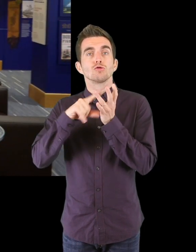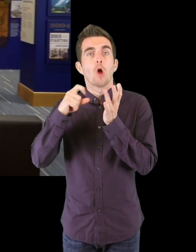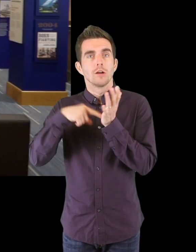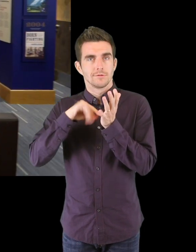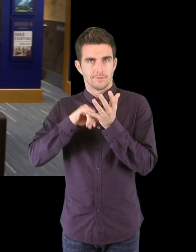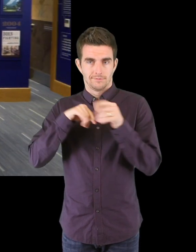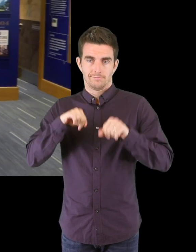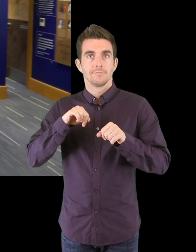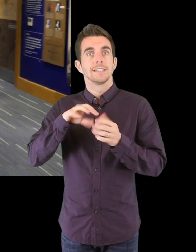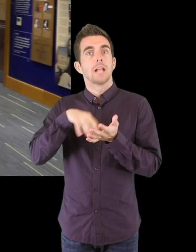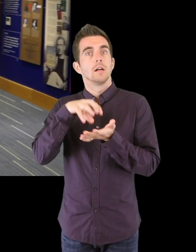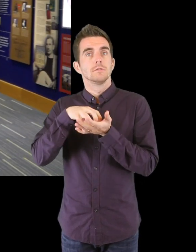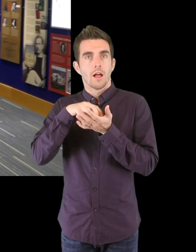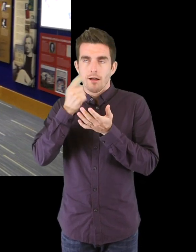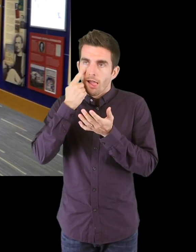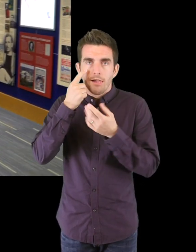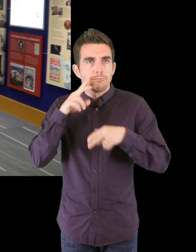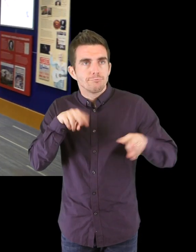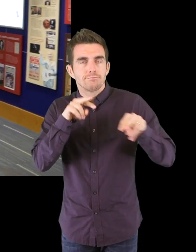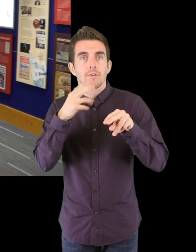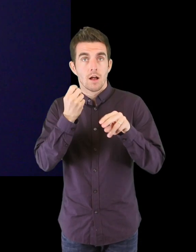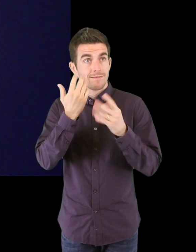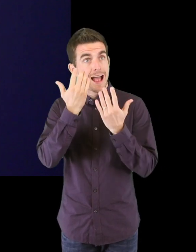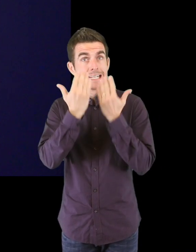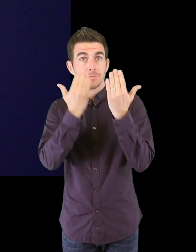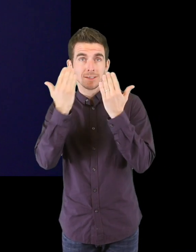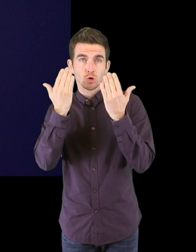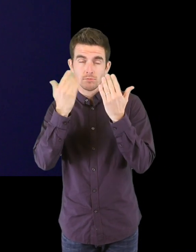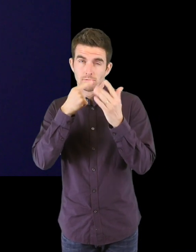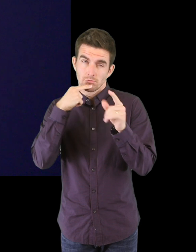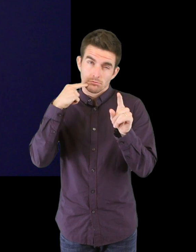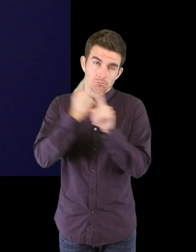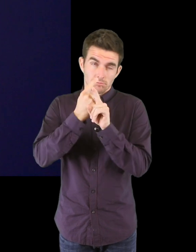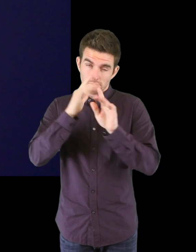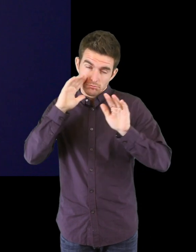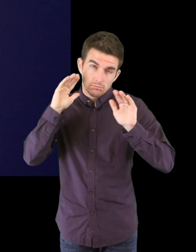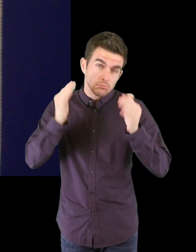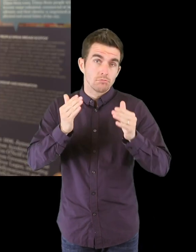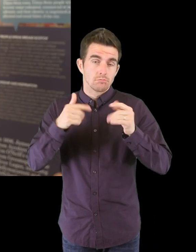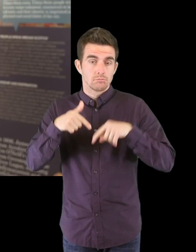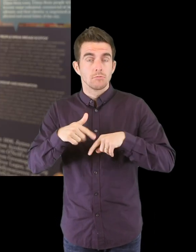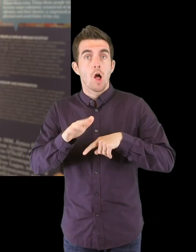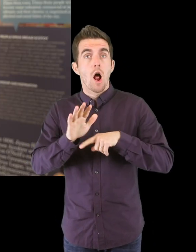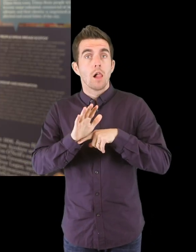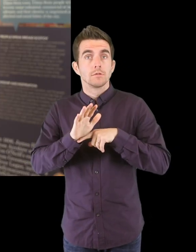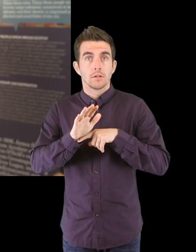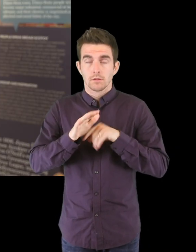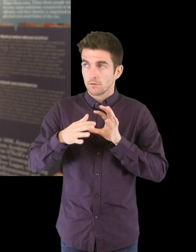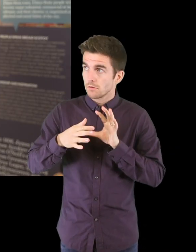Within the Discover Ulster-Scots Centre, there is a gallery dedicated to the transatlantic connections between Ulster and